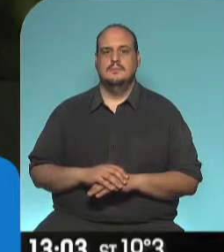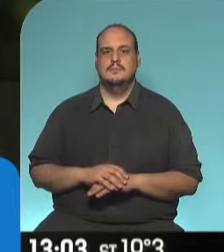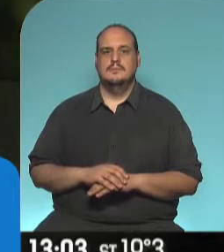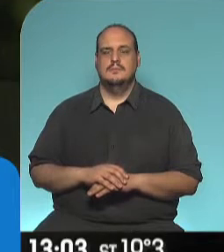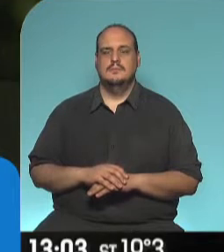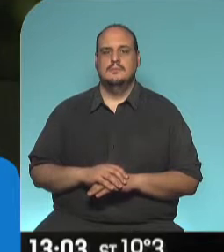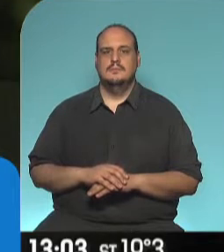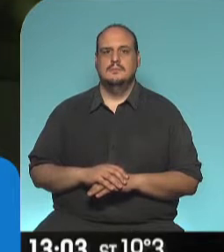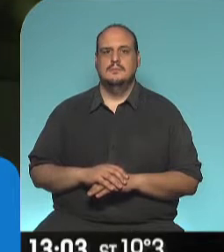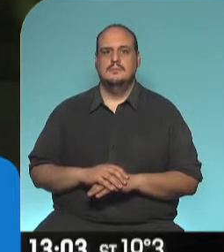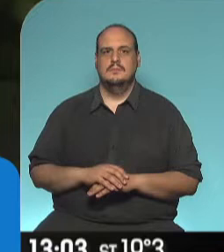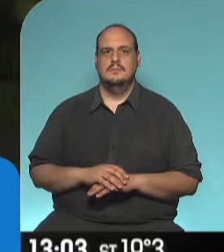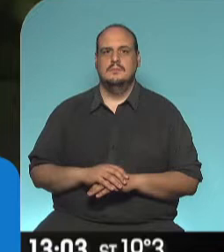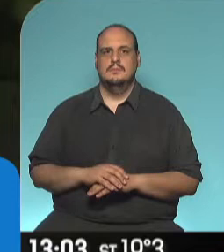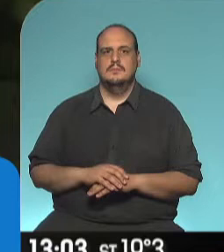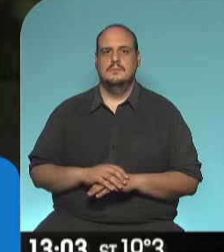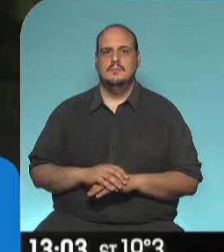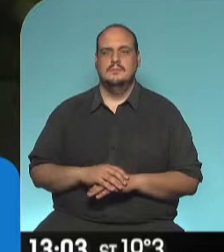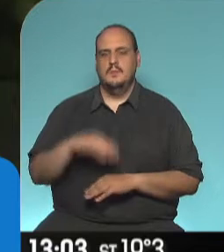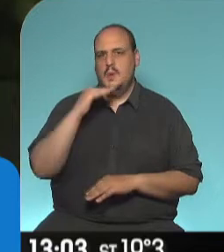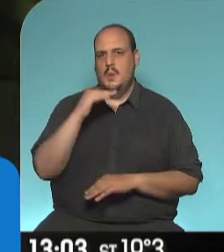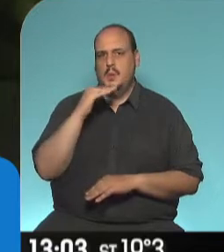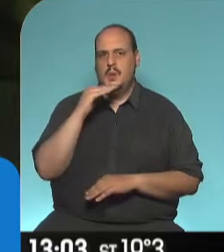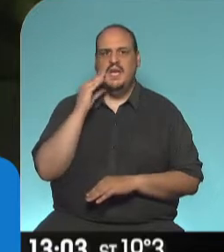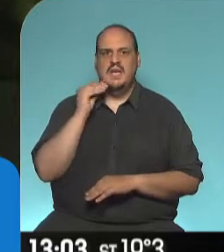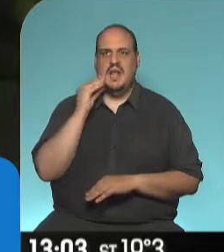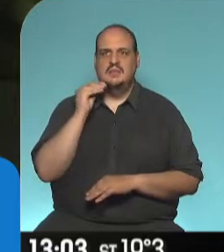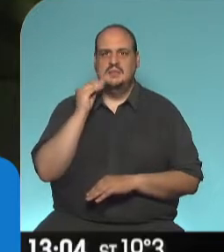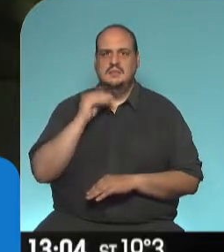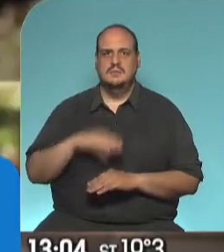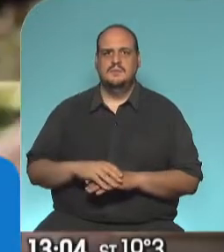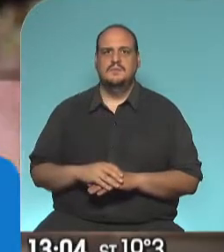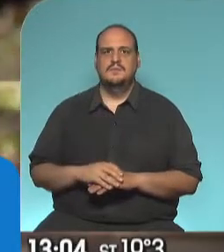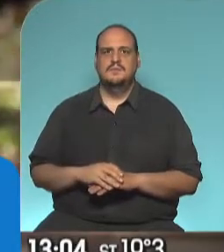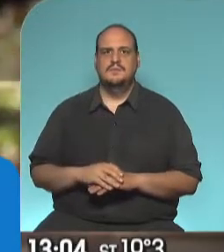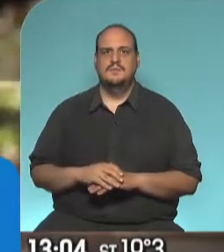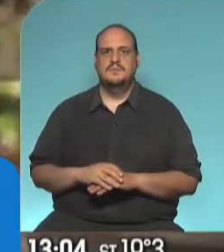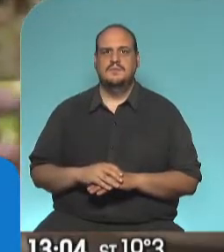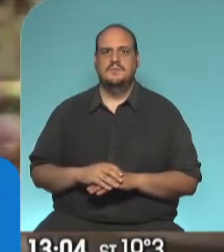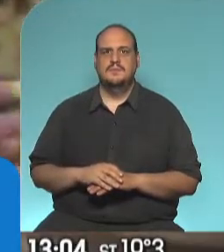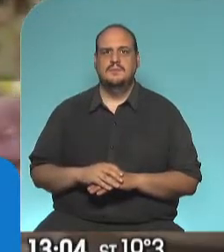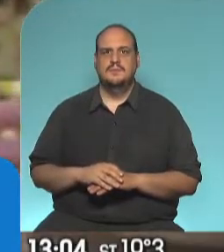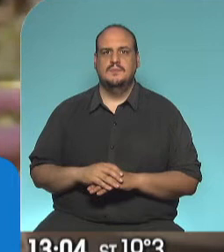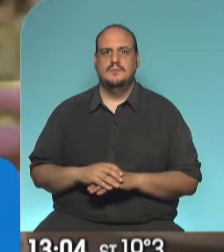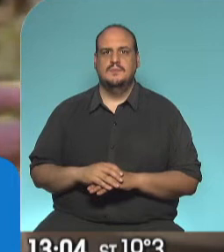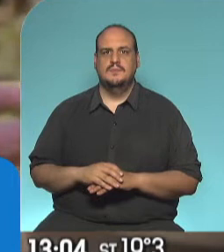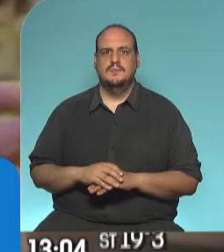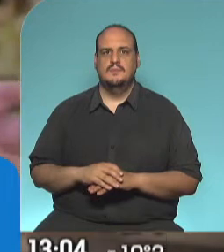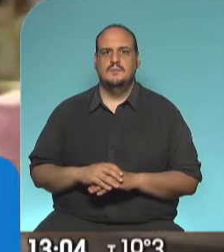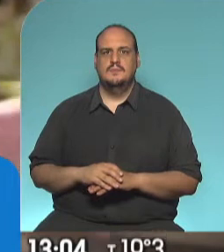I felt good immediately. I felt as good 3 days ago as I do now. In addition to that, you have various